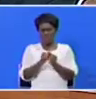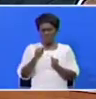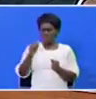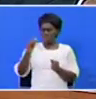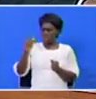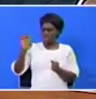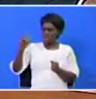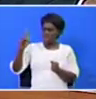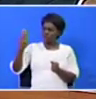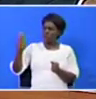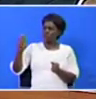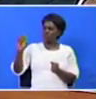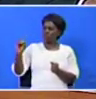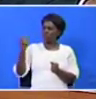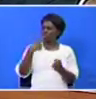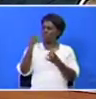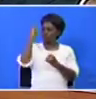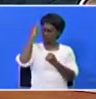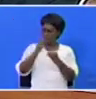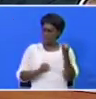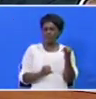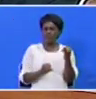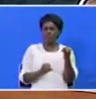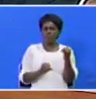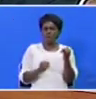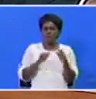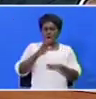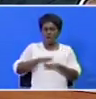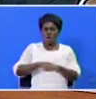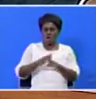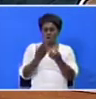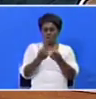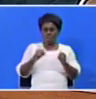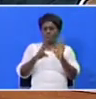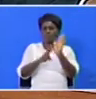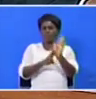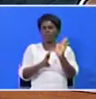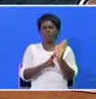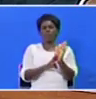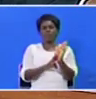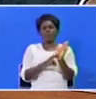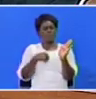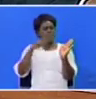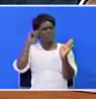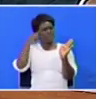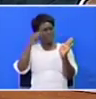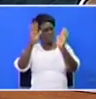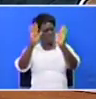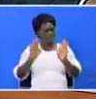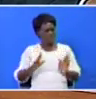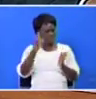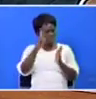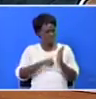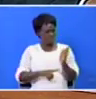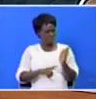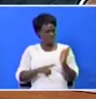you can call anytime, who spoke last in terms of the presidential representatives. But I think what's more important is that listening